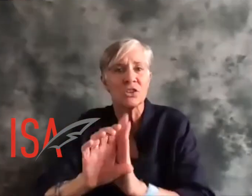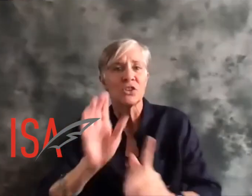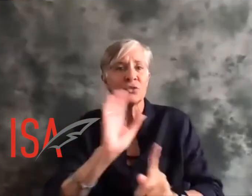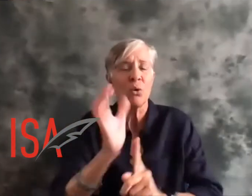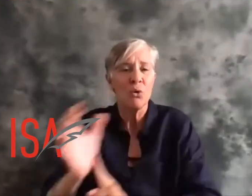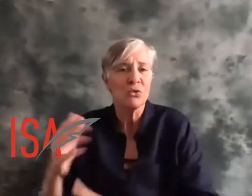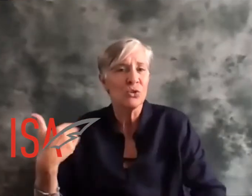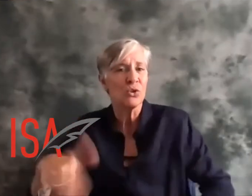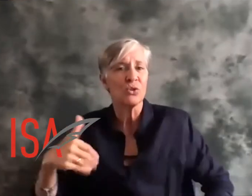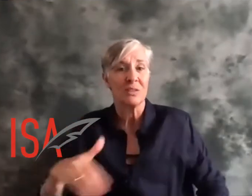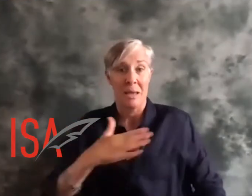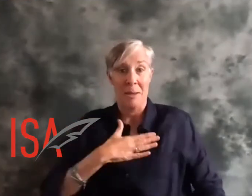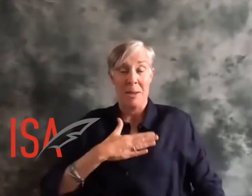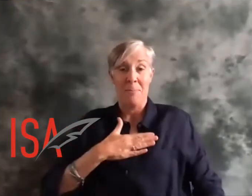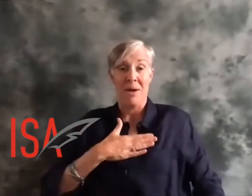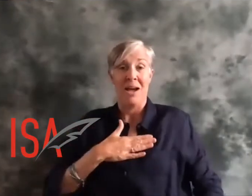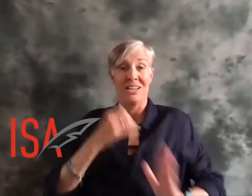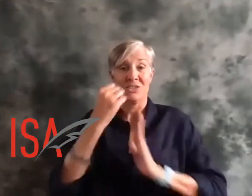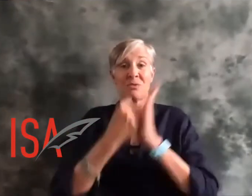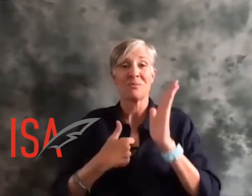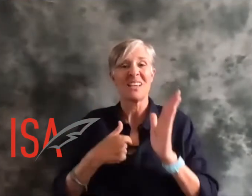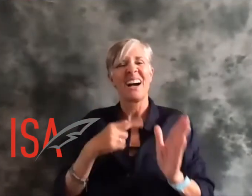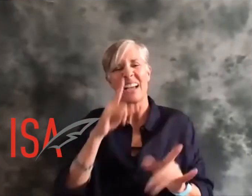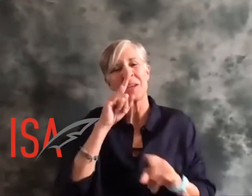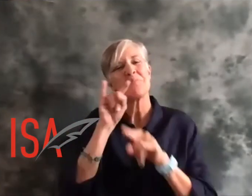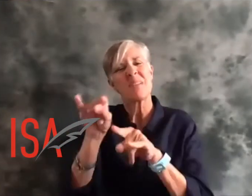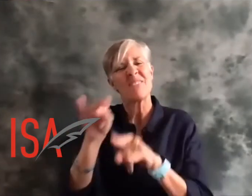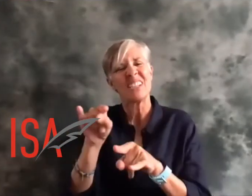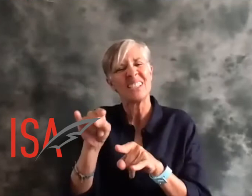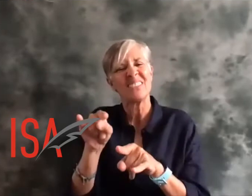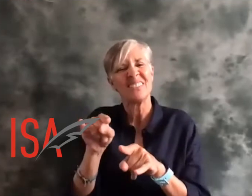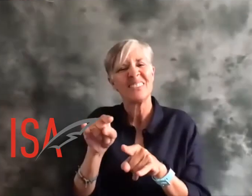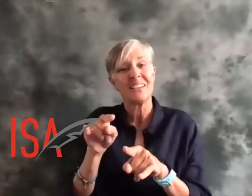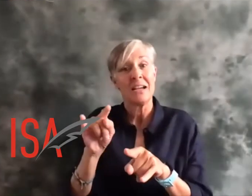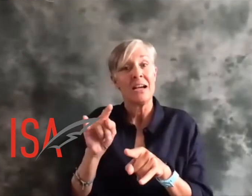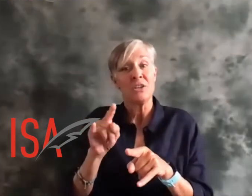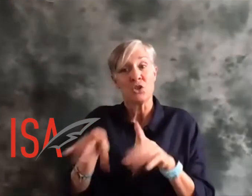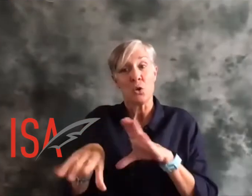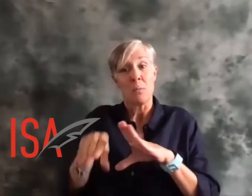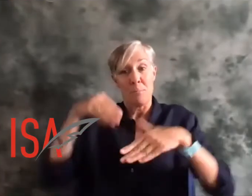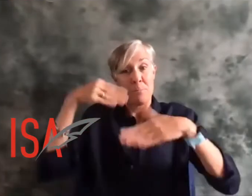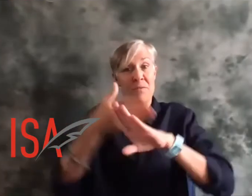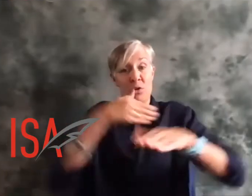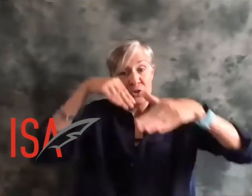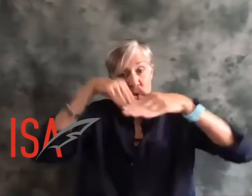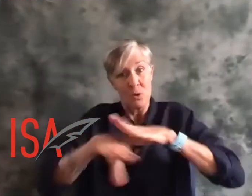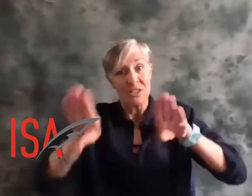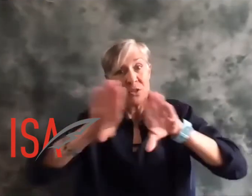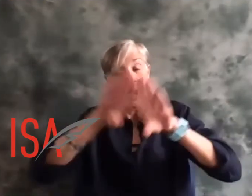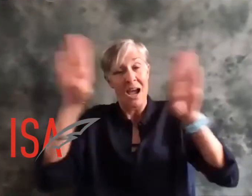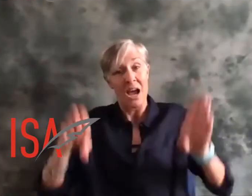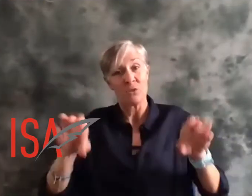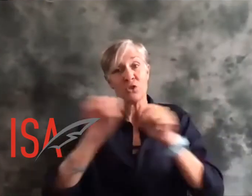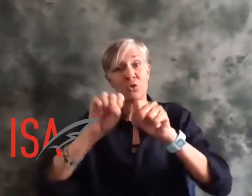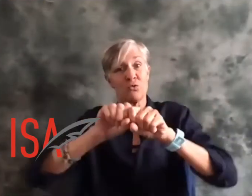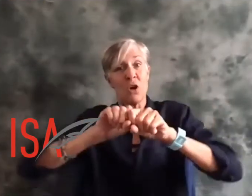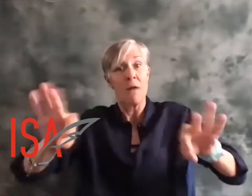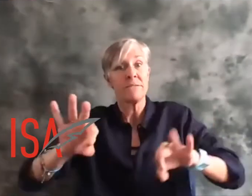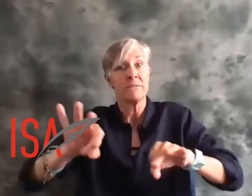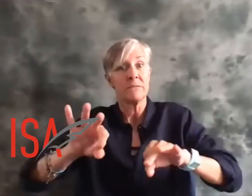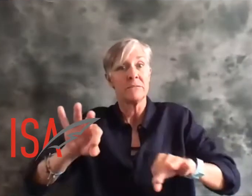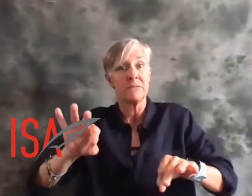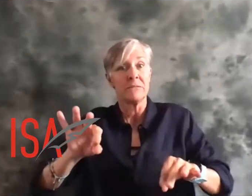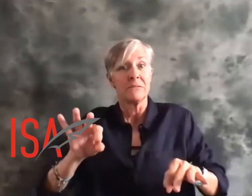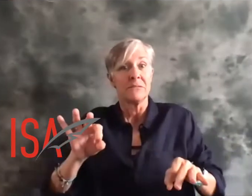even like in my scripts, I poke fun of how we take shoes off and how neurotic sometimes parents can be about having